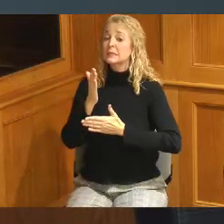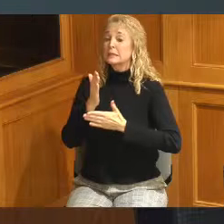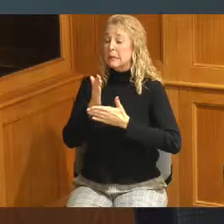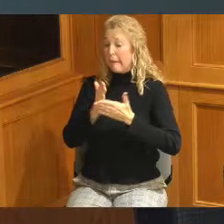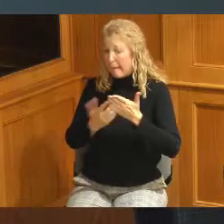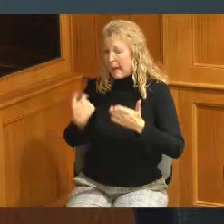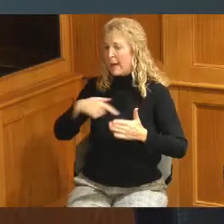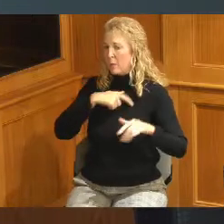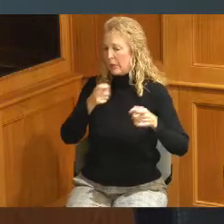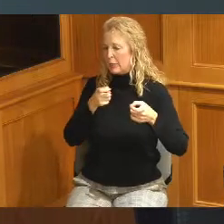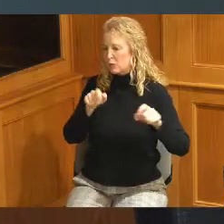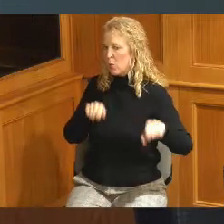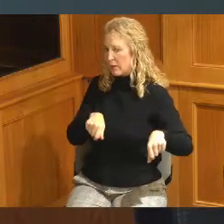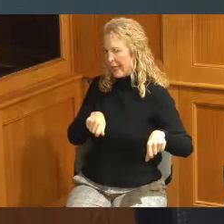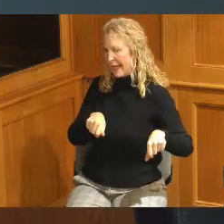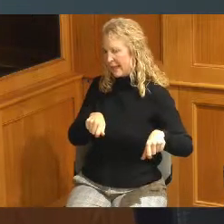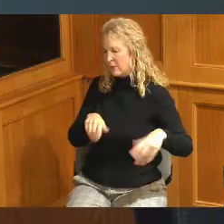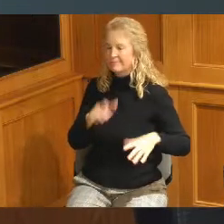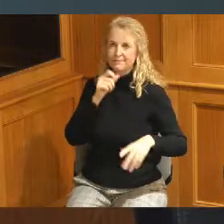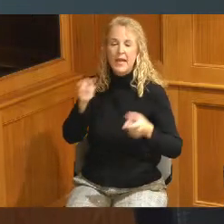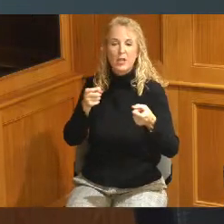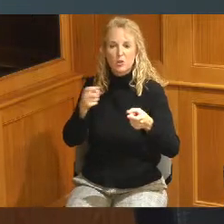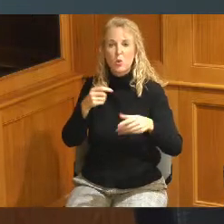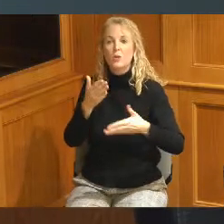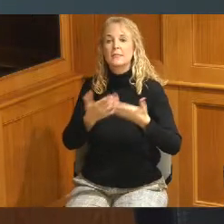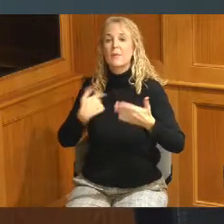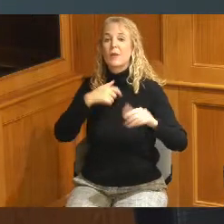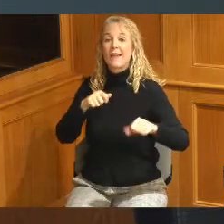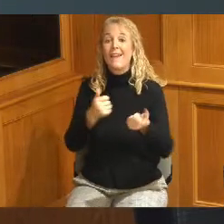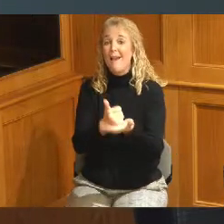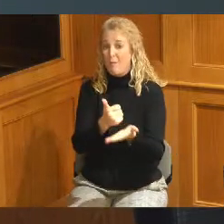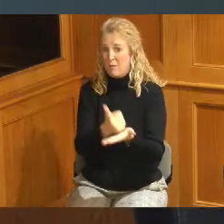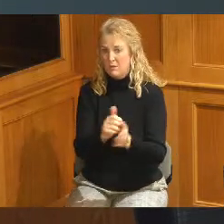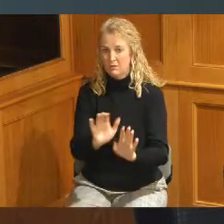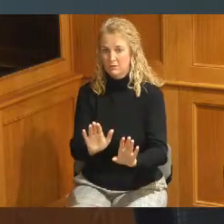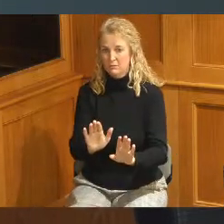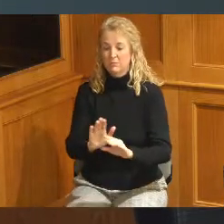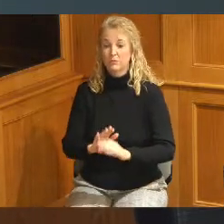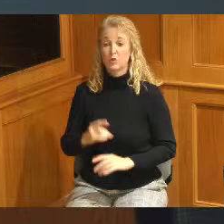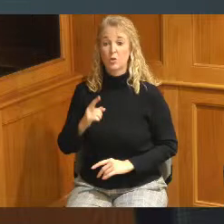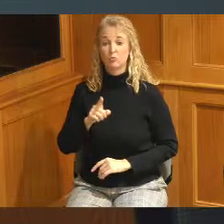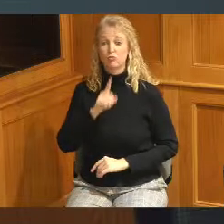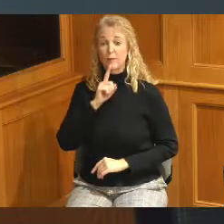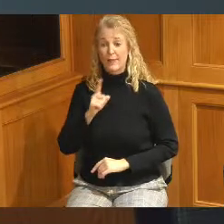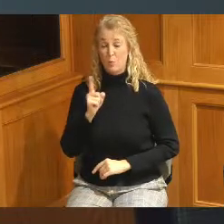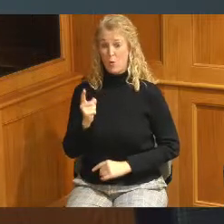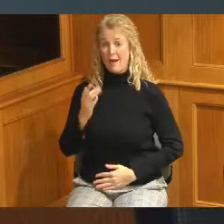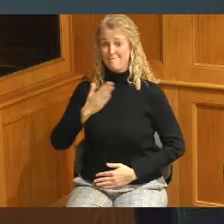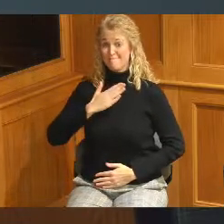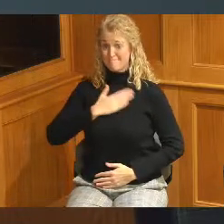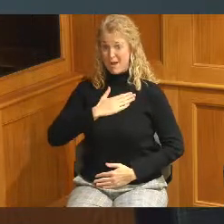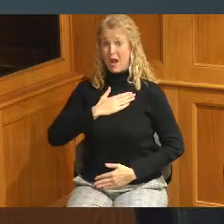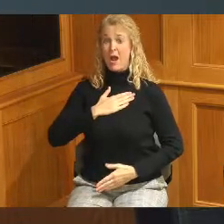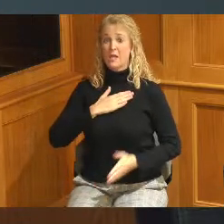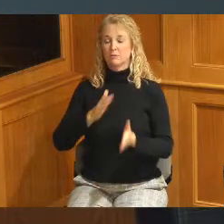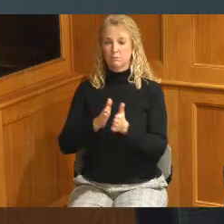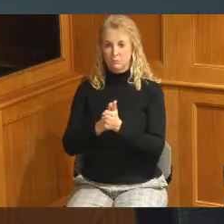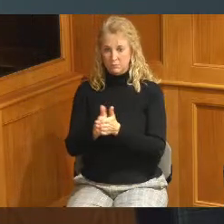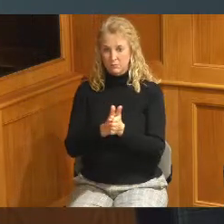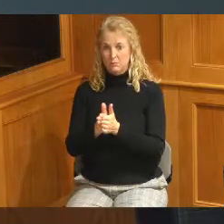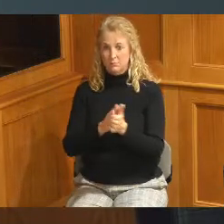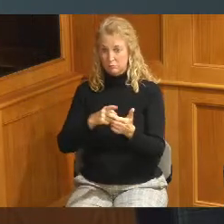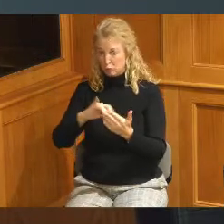do. And so when I was first elected, one of the things I was very adamant about was we have